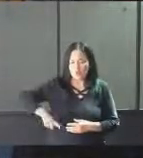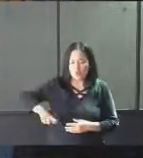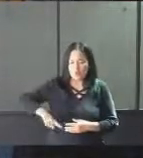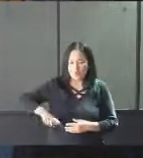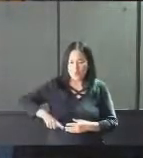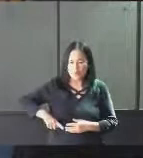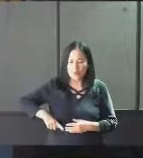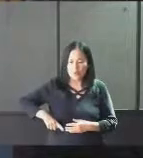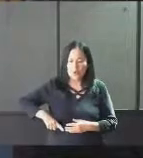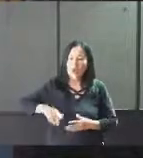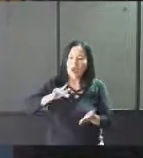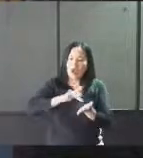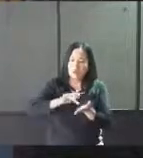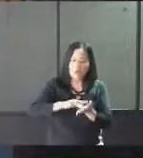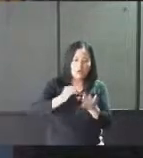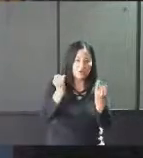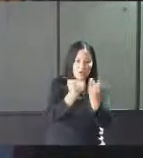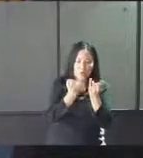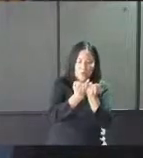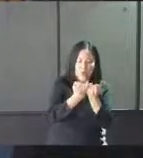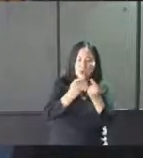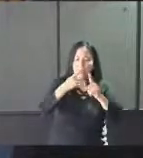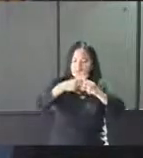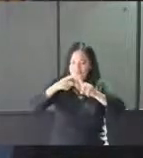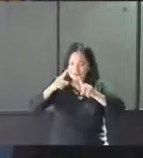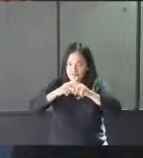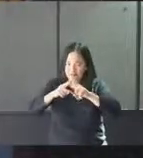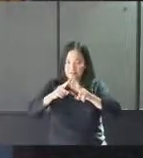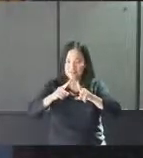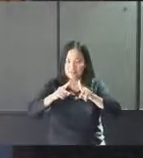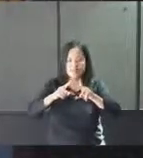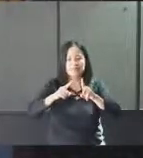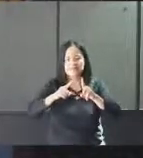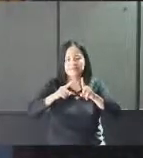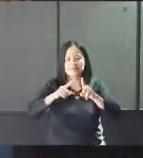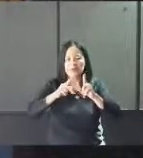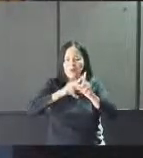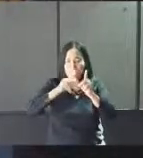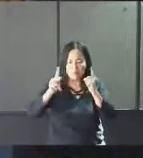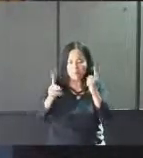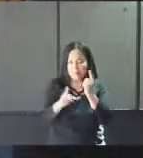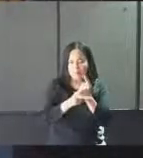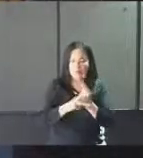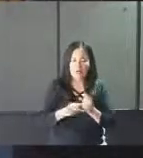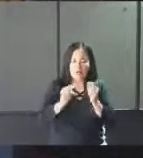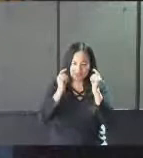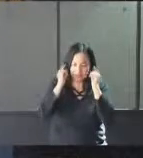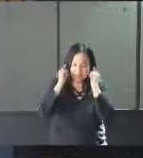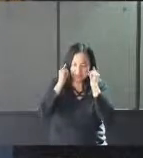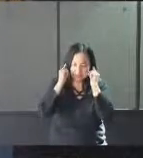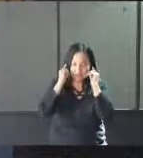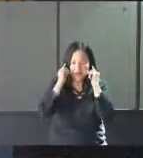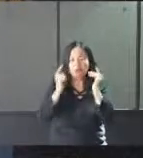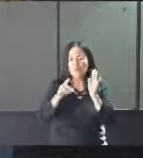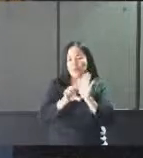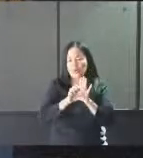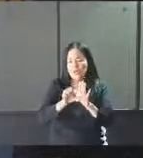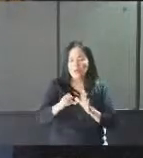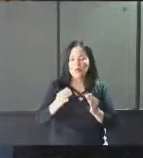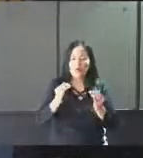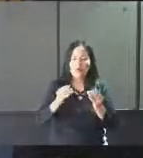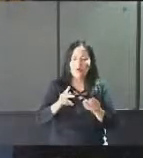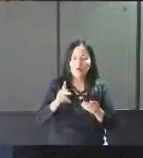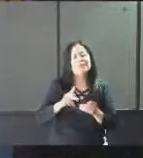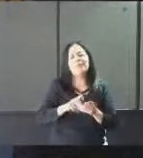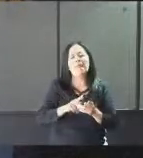tools from local governments and validated internationally, the safety audits that some colleagues from